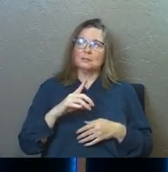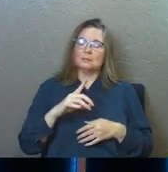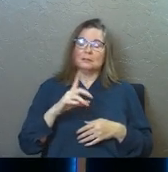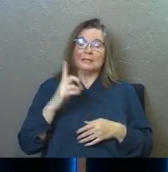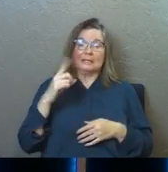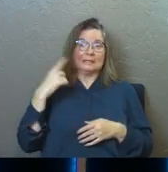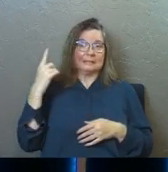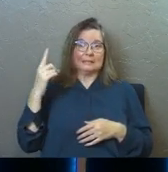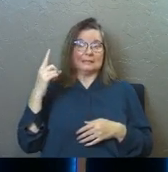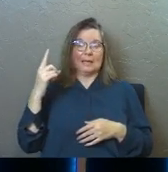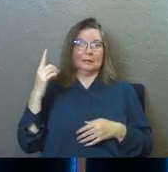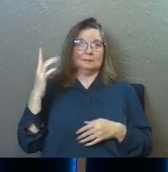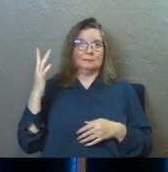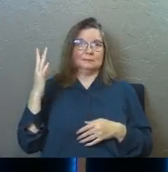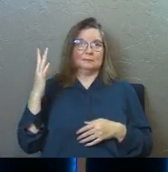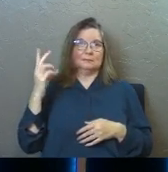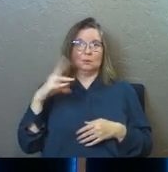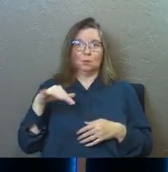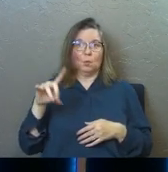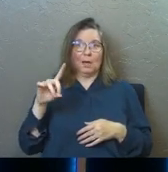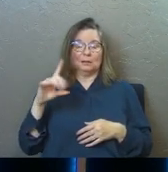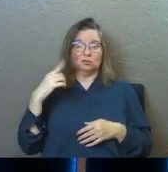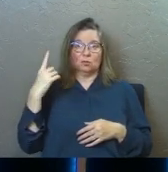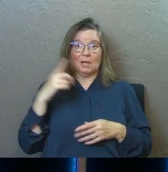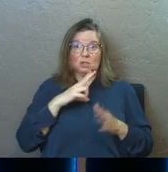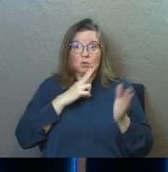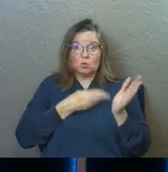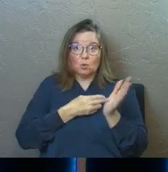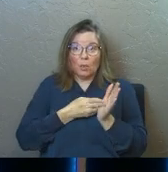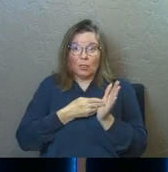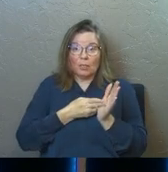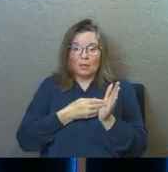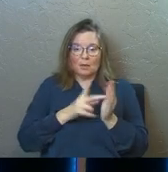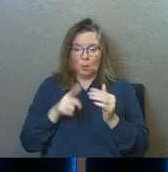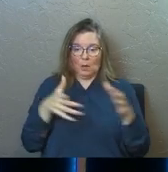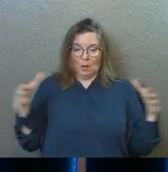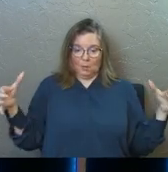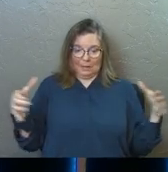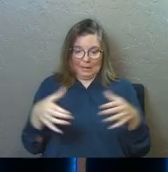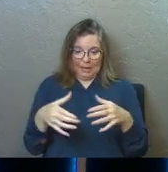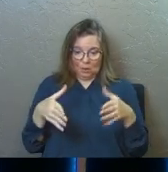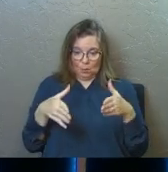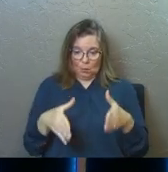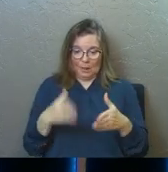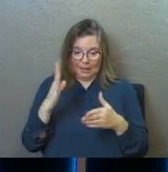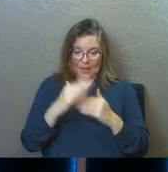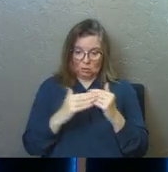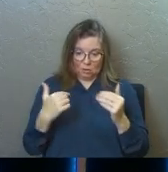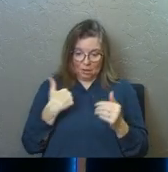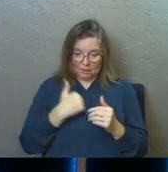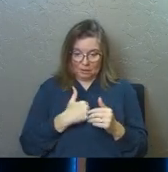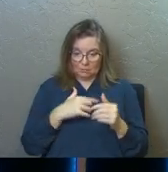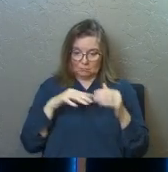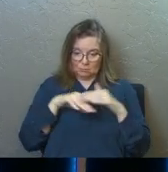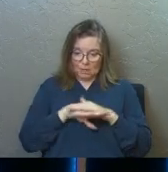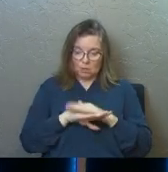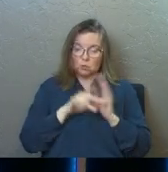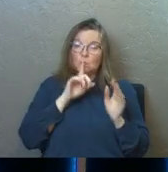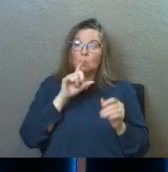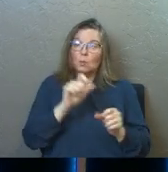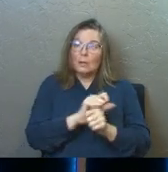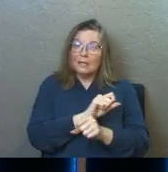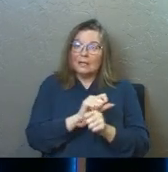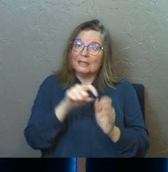insane and kind of just crazy truth that when we gather in a way that God has called us to, and we enter into